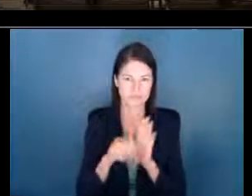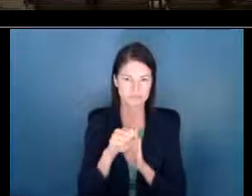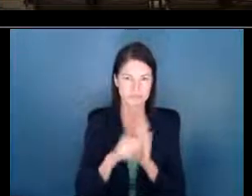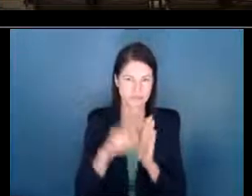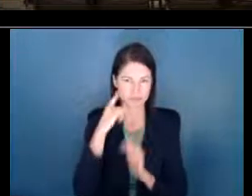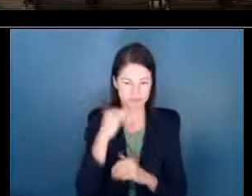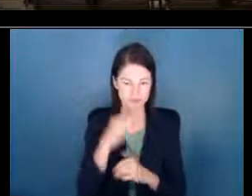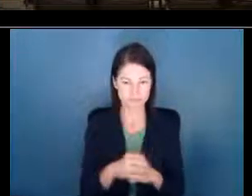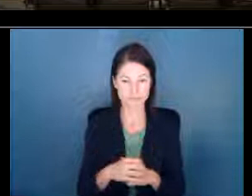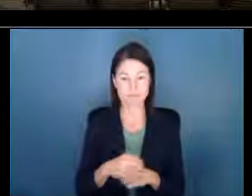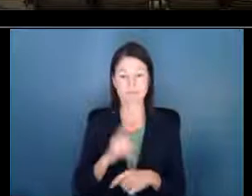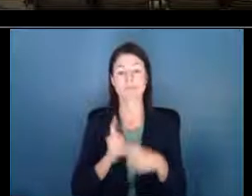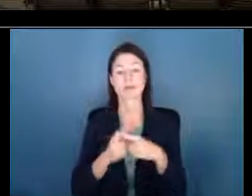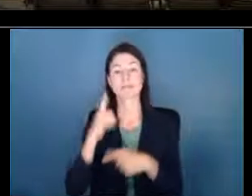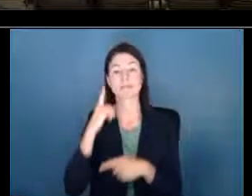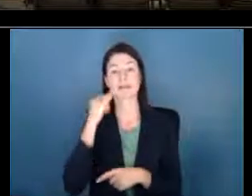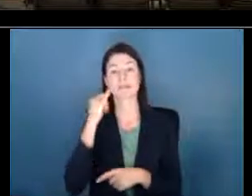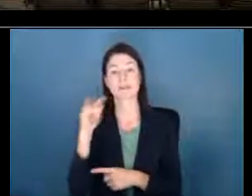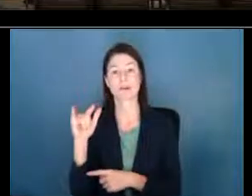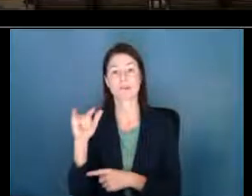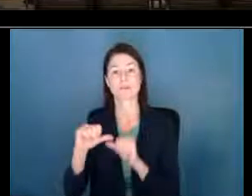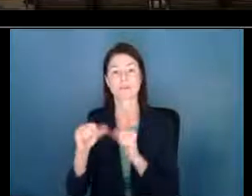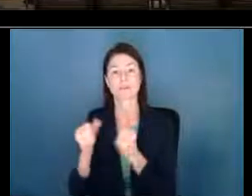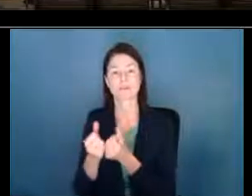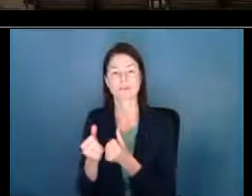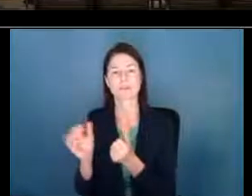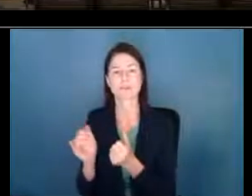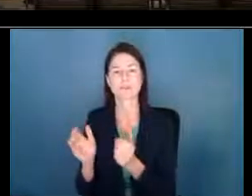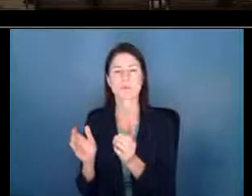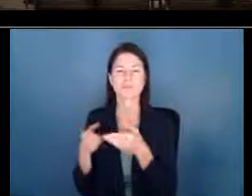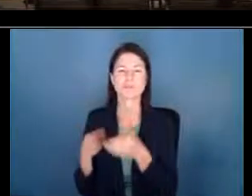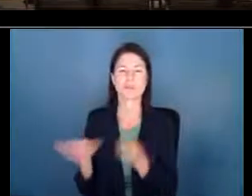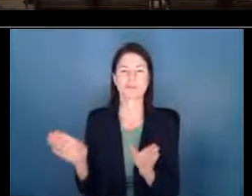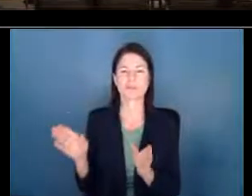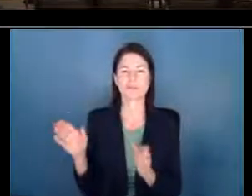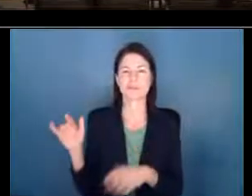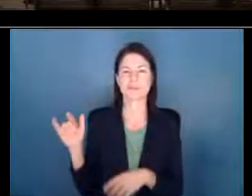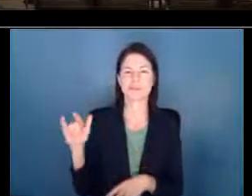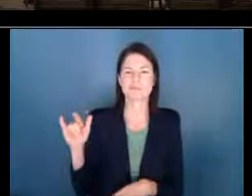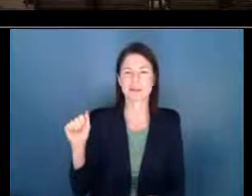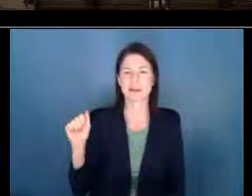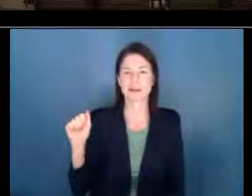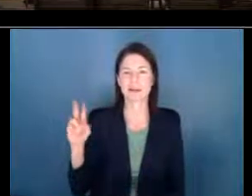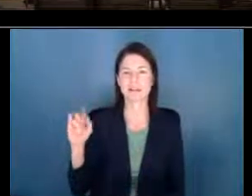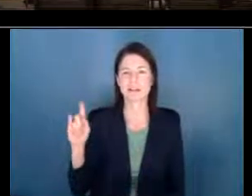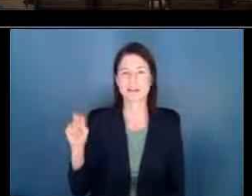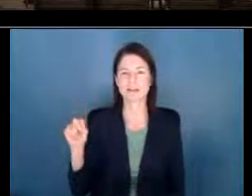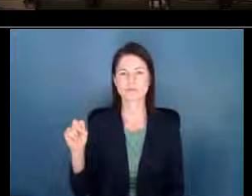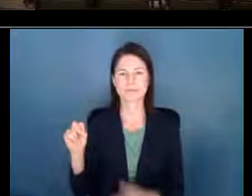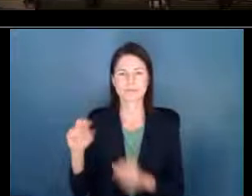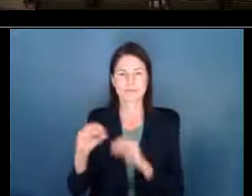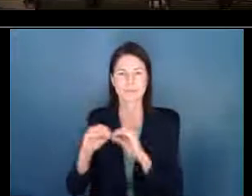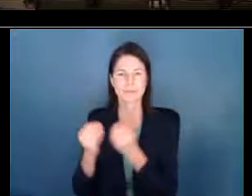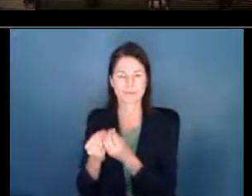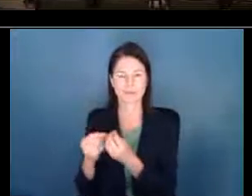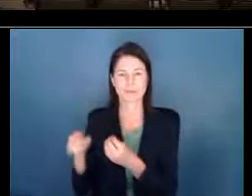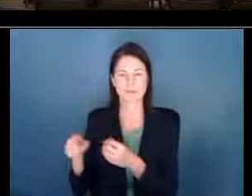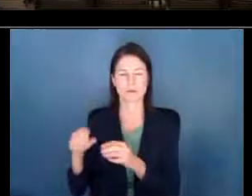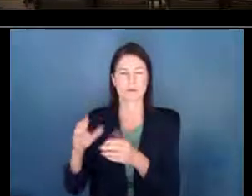California Airports, which is more of a general aviation-oriented organization that we partner